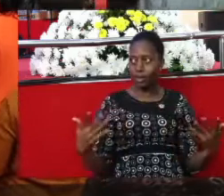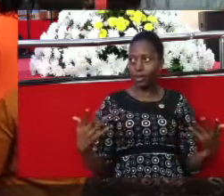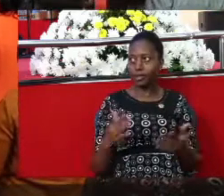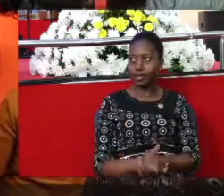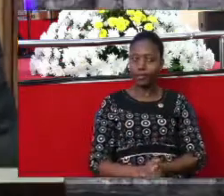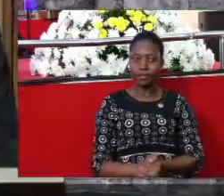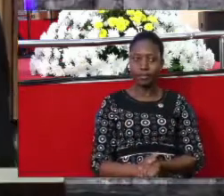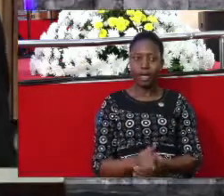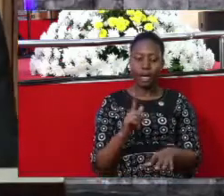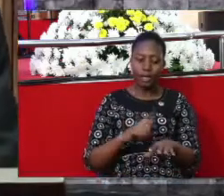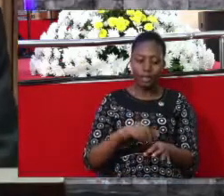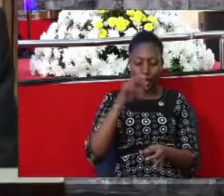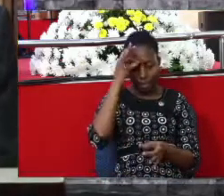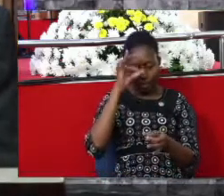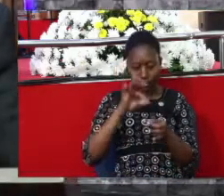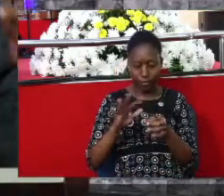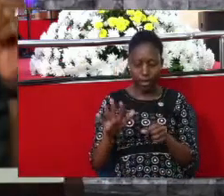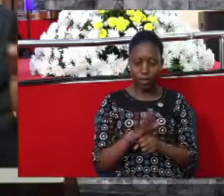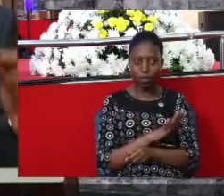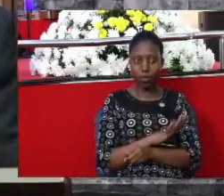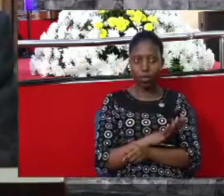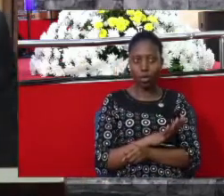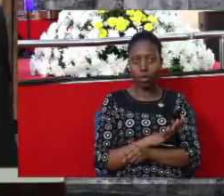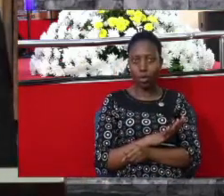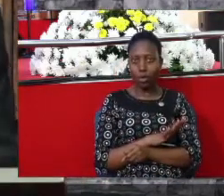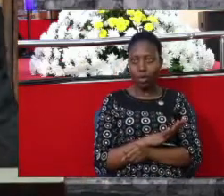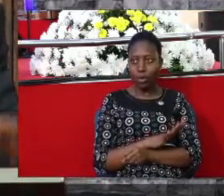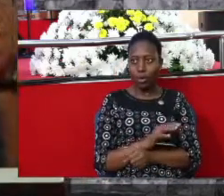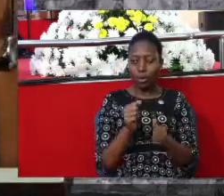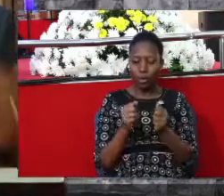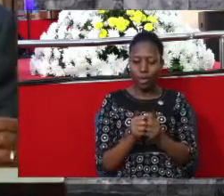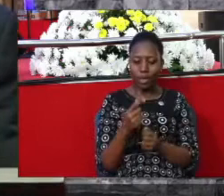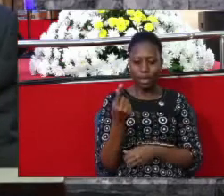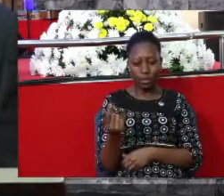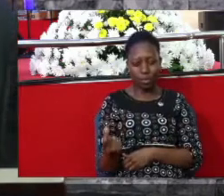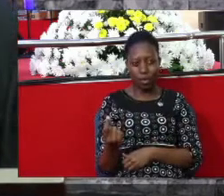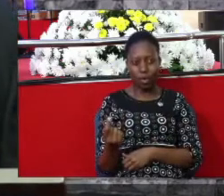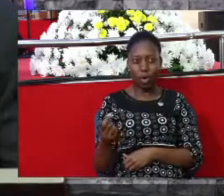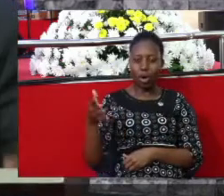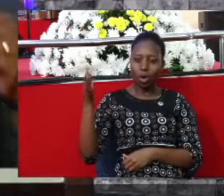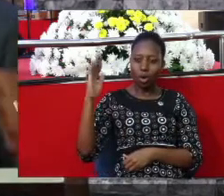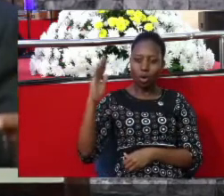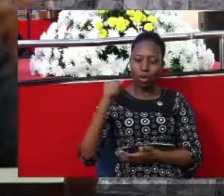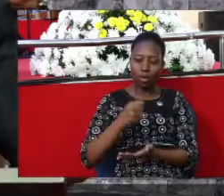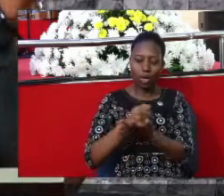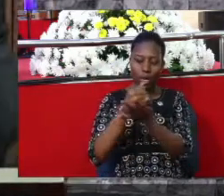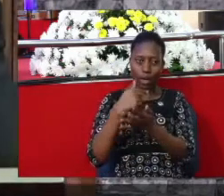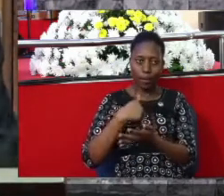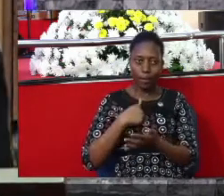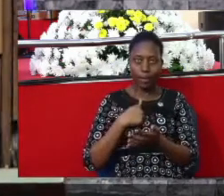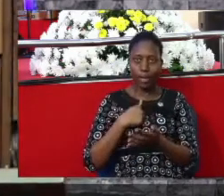am faithful, with the little, God will put me in charge of